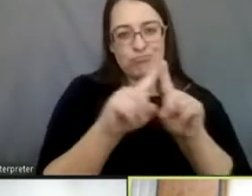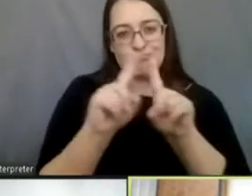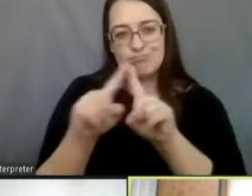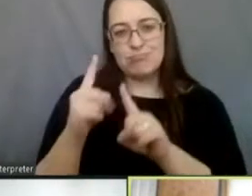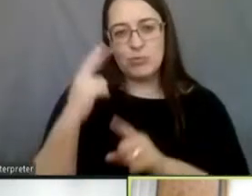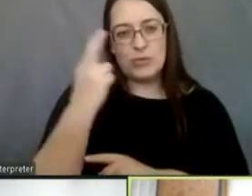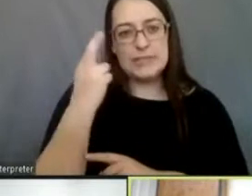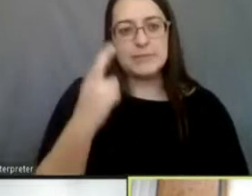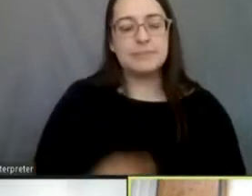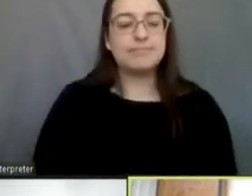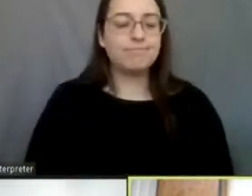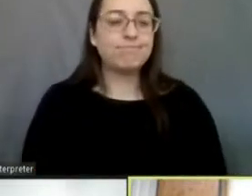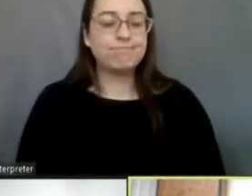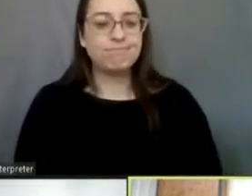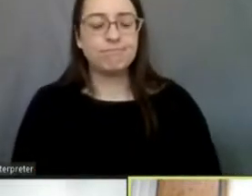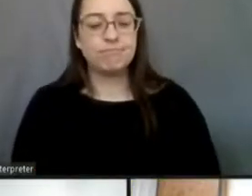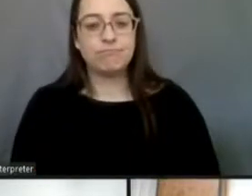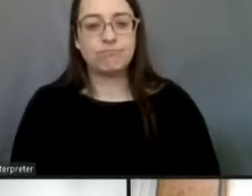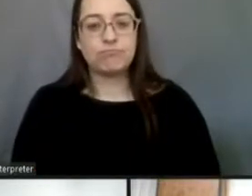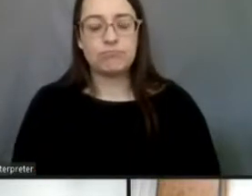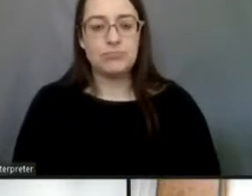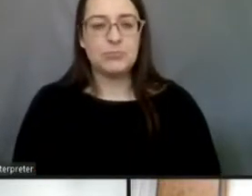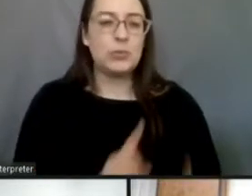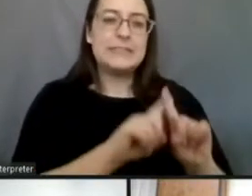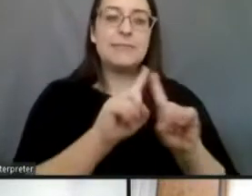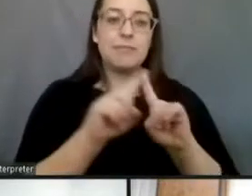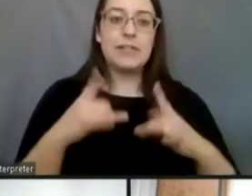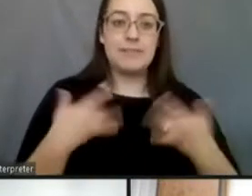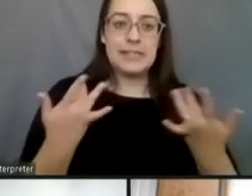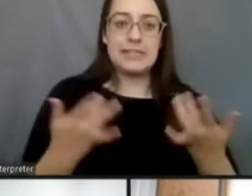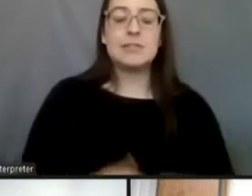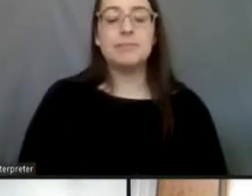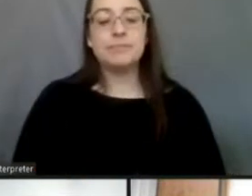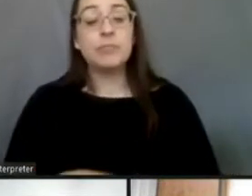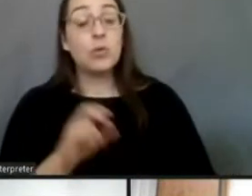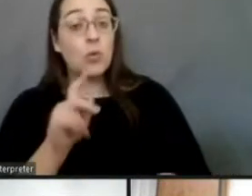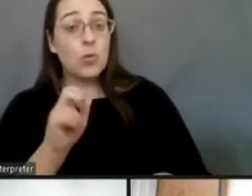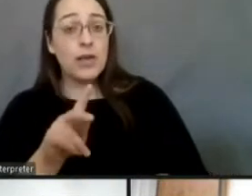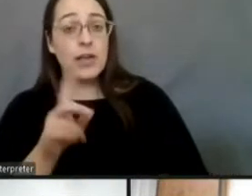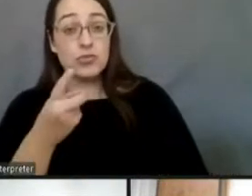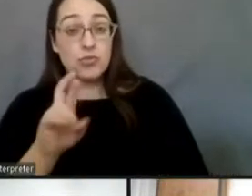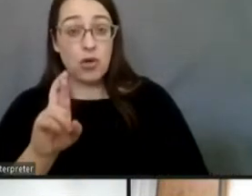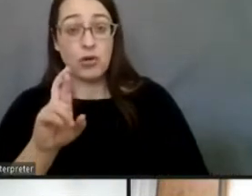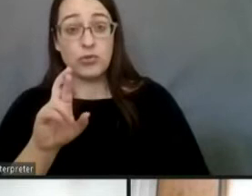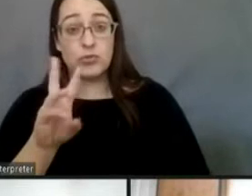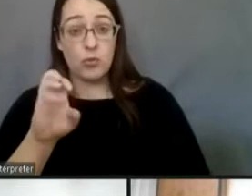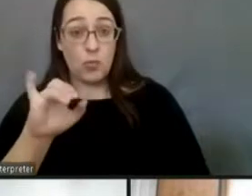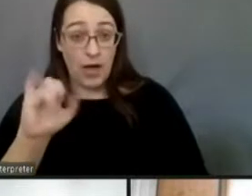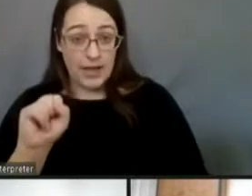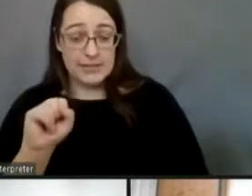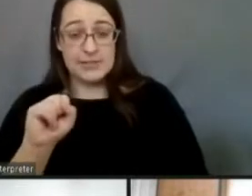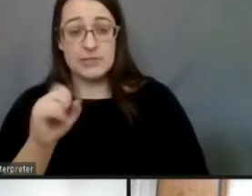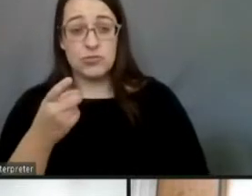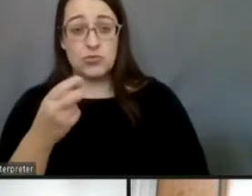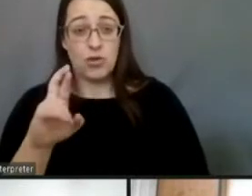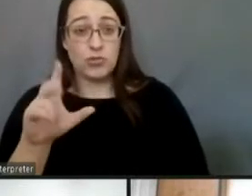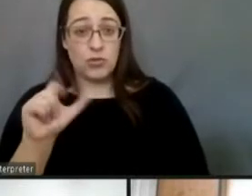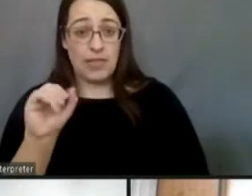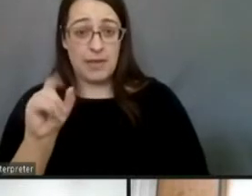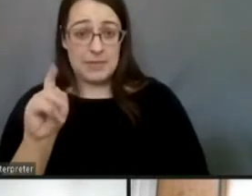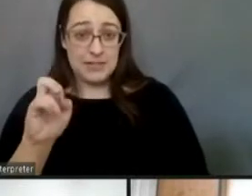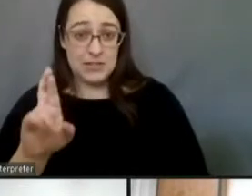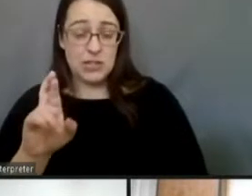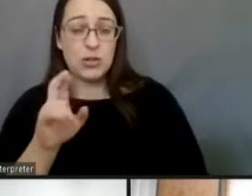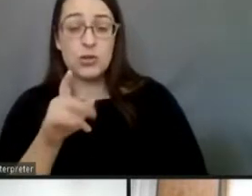Okay. And Dr. Weiss and Dr. Lementier, the demographics of who's